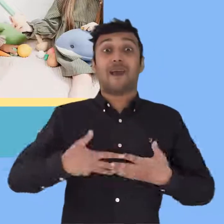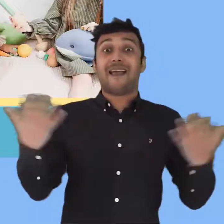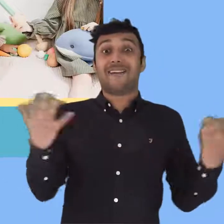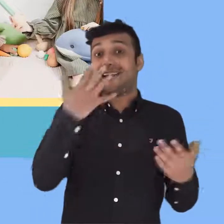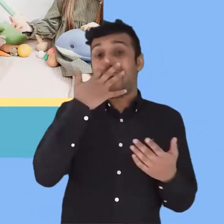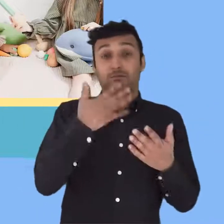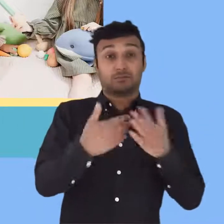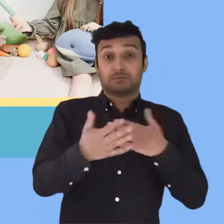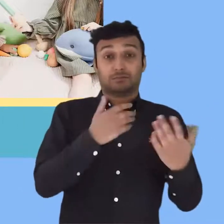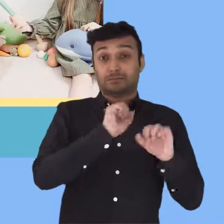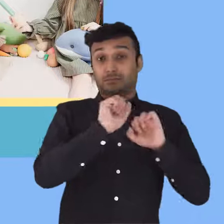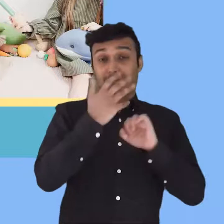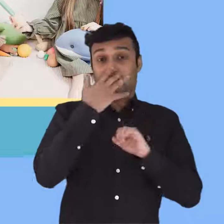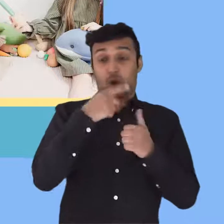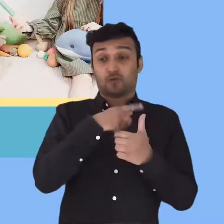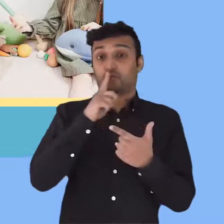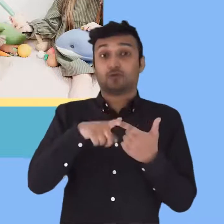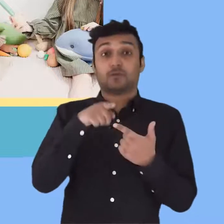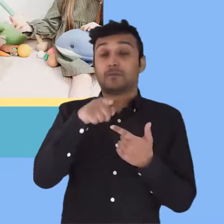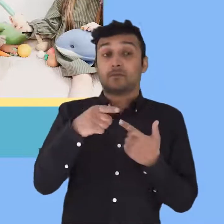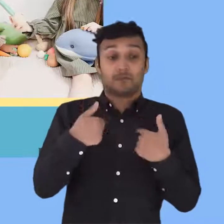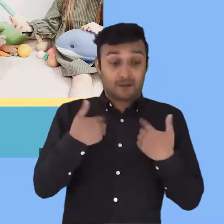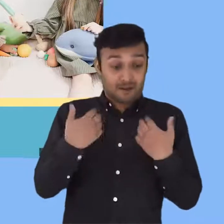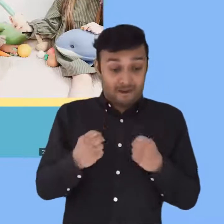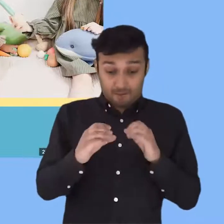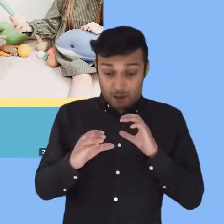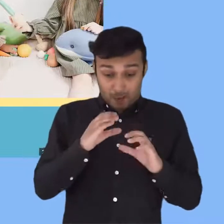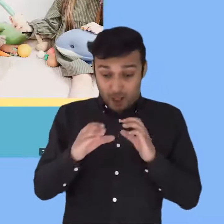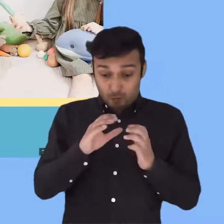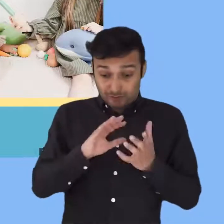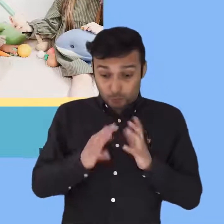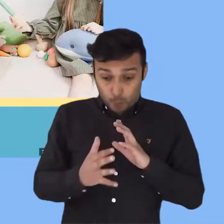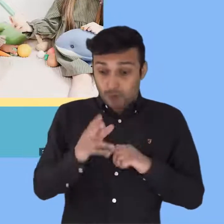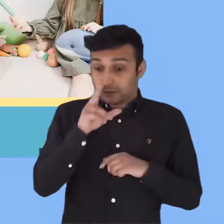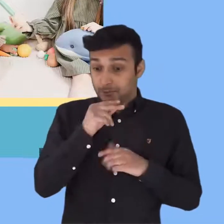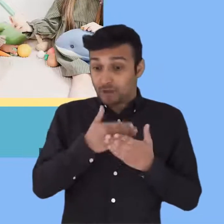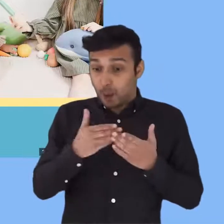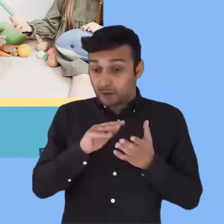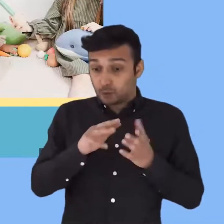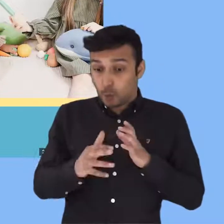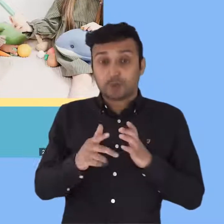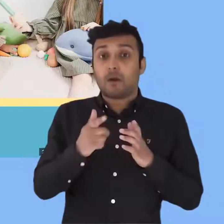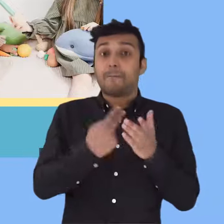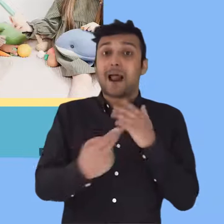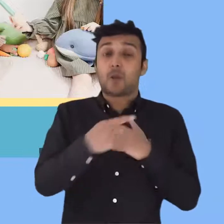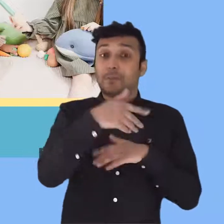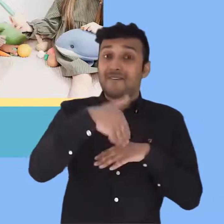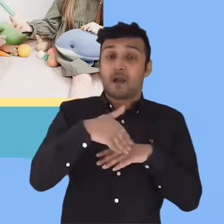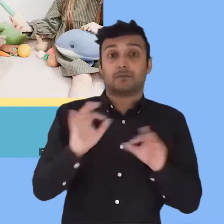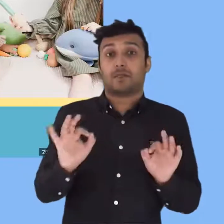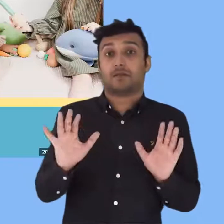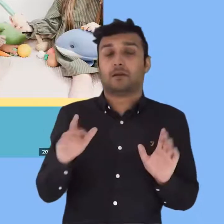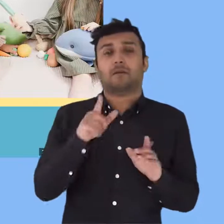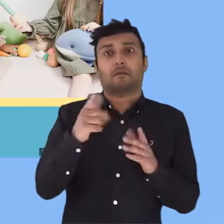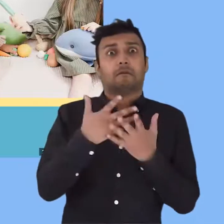bilingualism is an advantage regardless of the presence of a speech, language, or communication disorder. So there's a common misconception